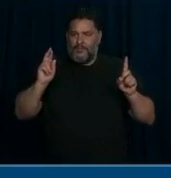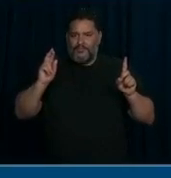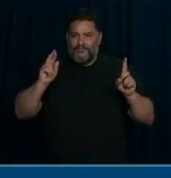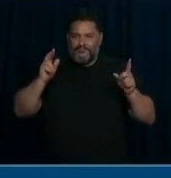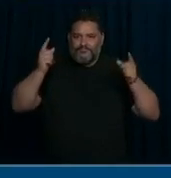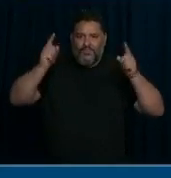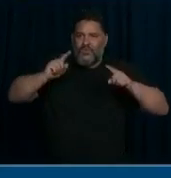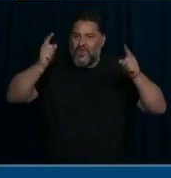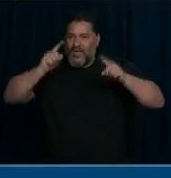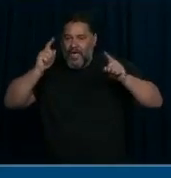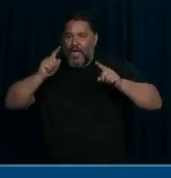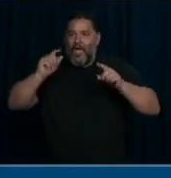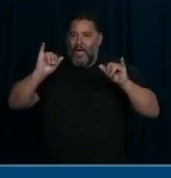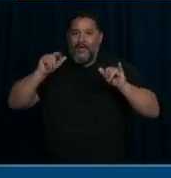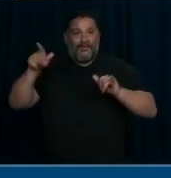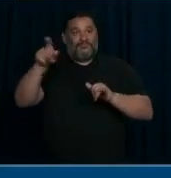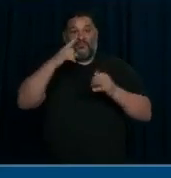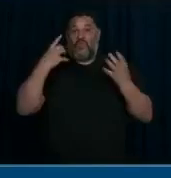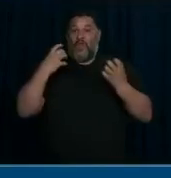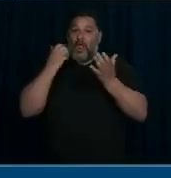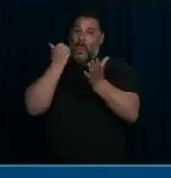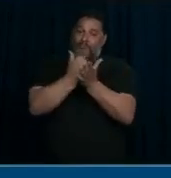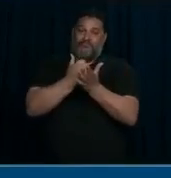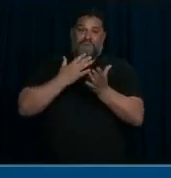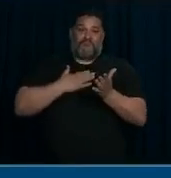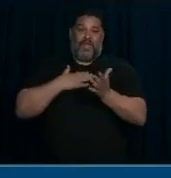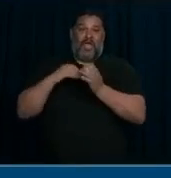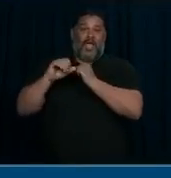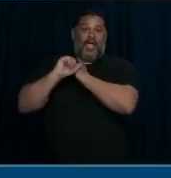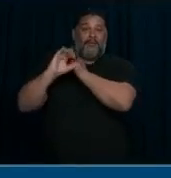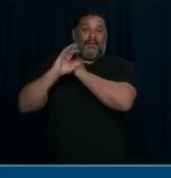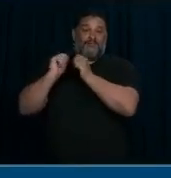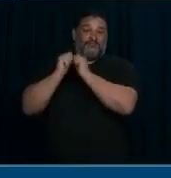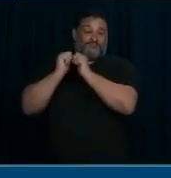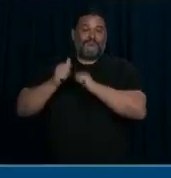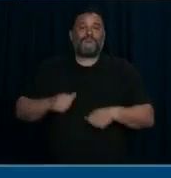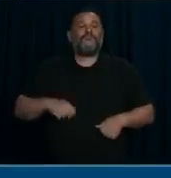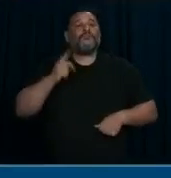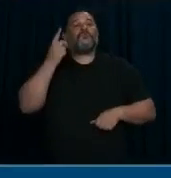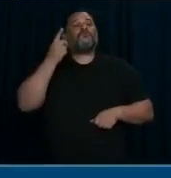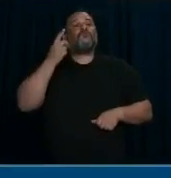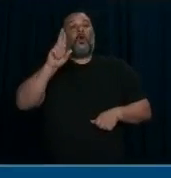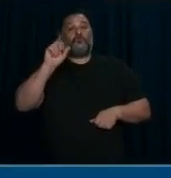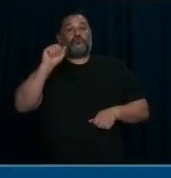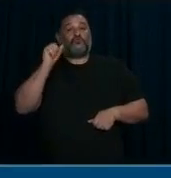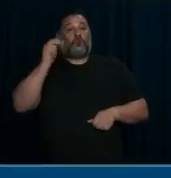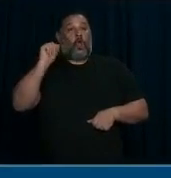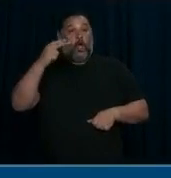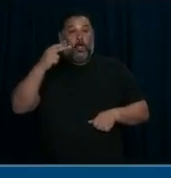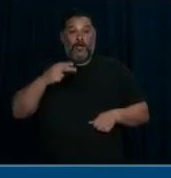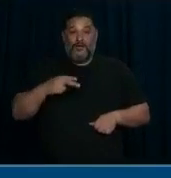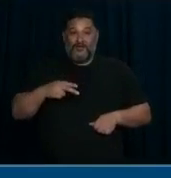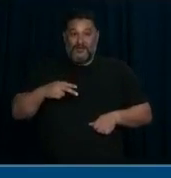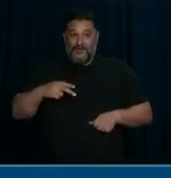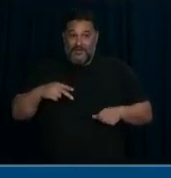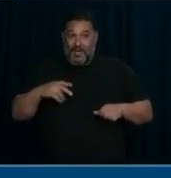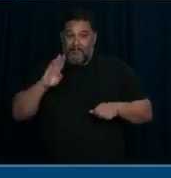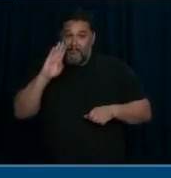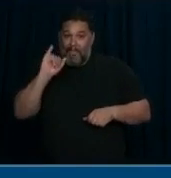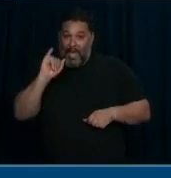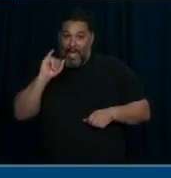and they want to help with my campaign. Dr. Shaw, bipartisanship. Thank you for the question.